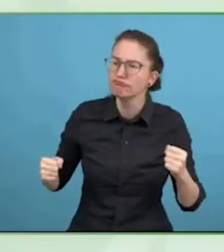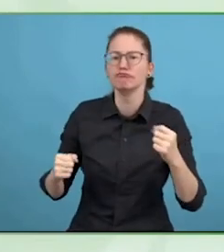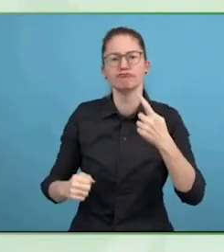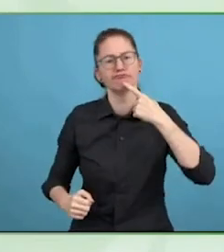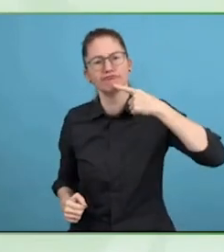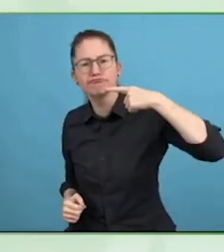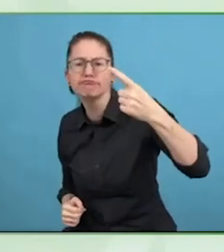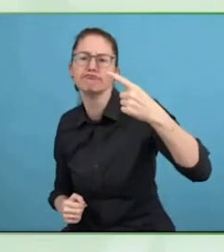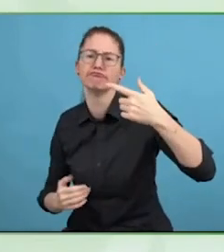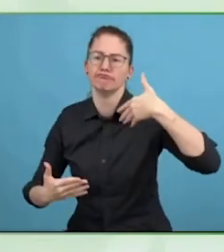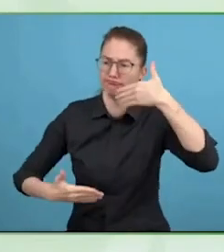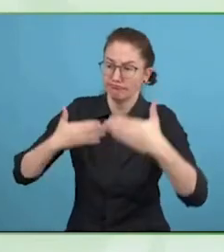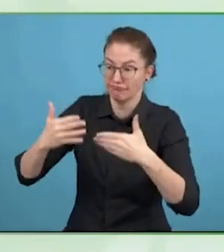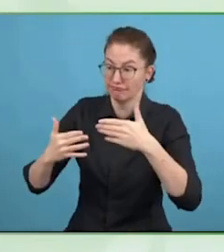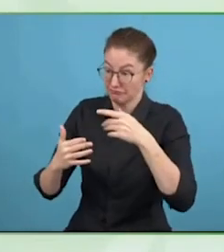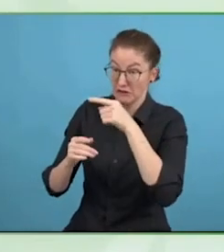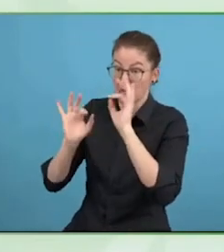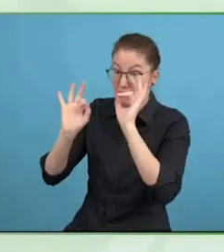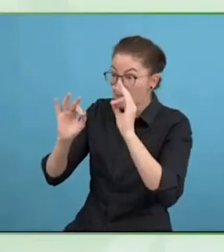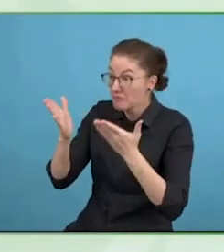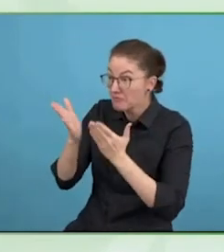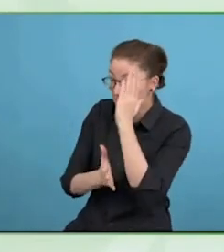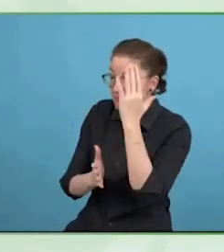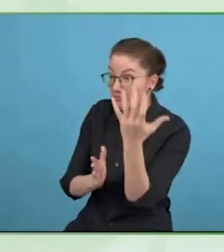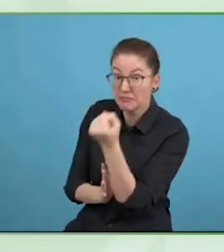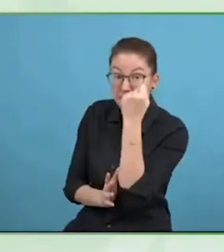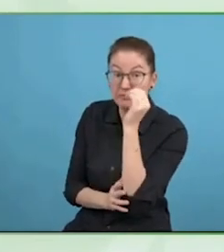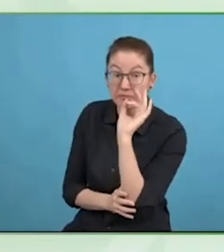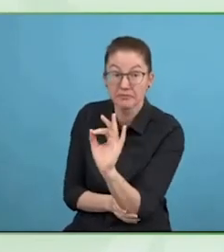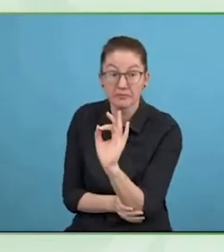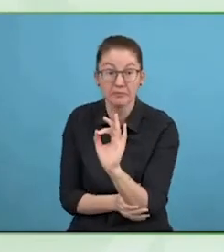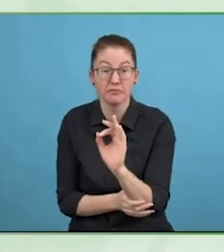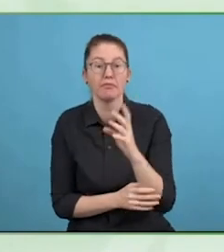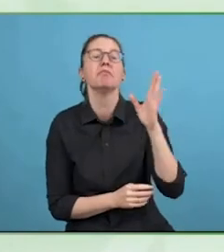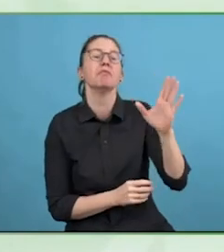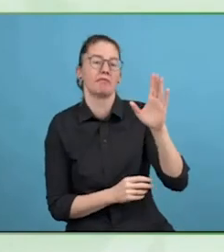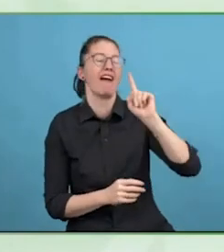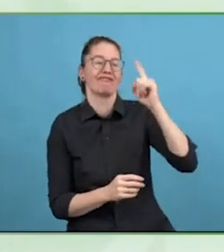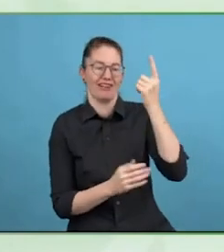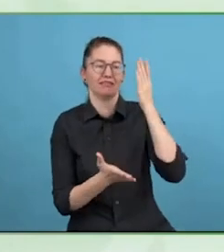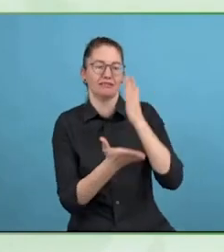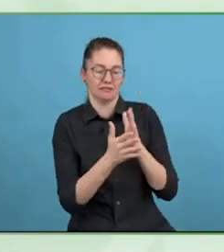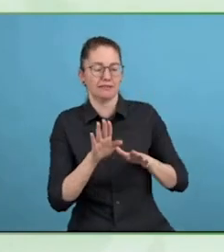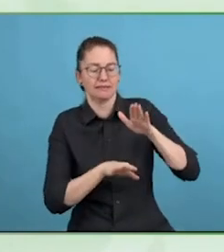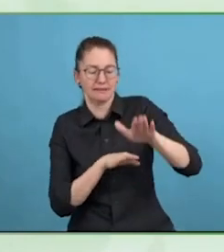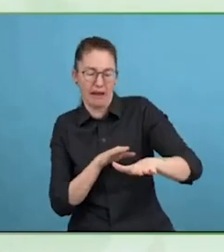where it comes from and how it is designed. Let's look at